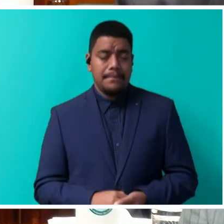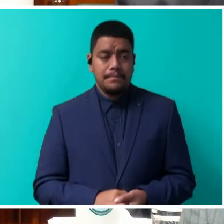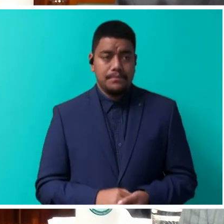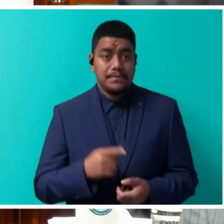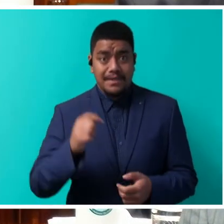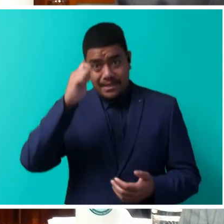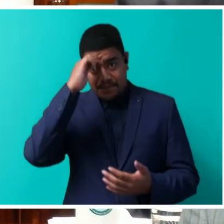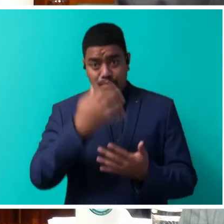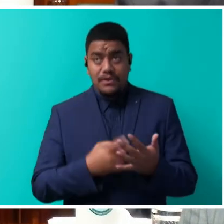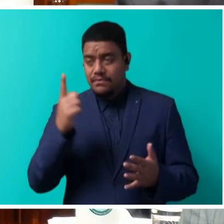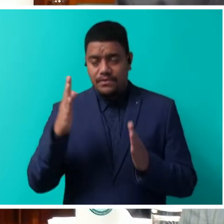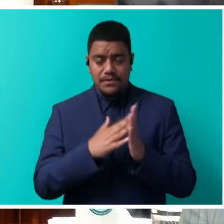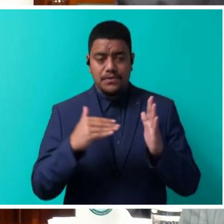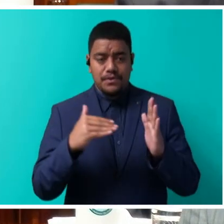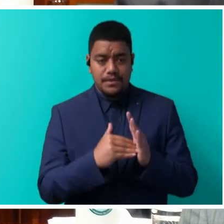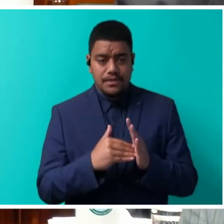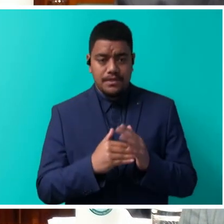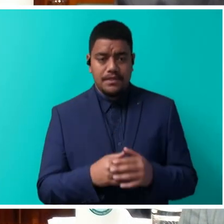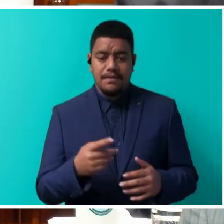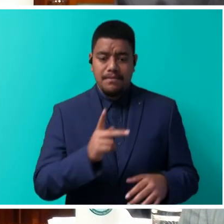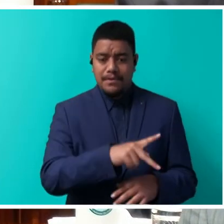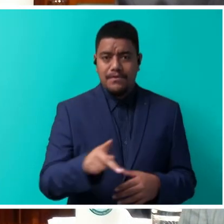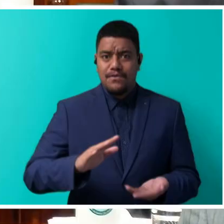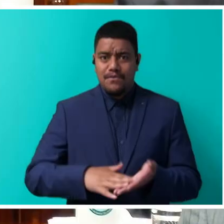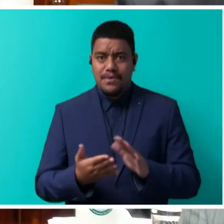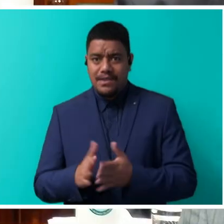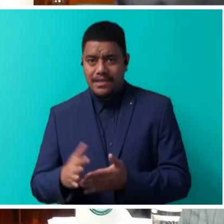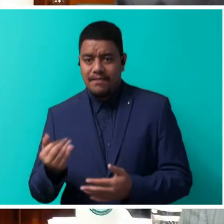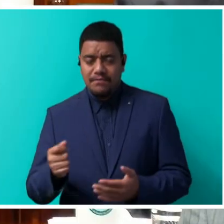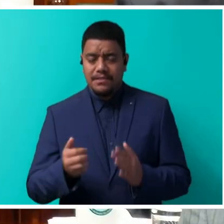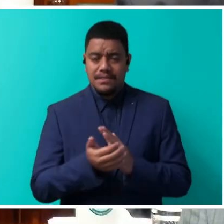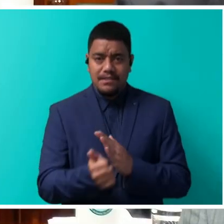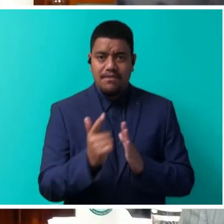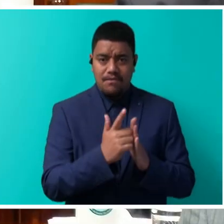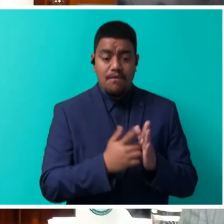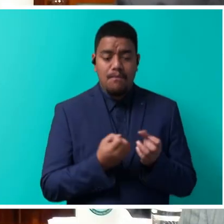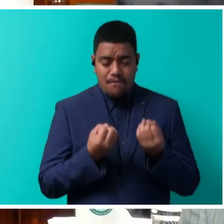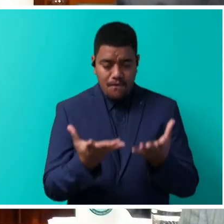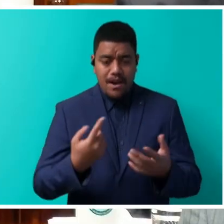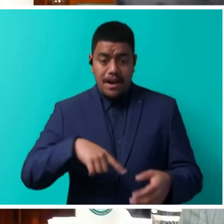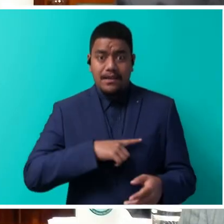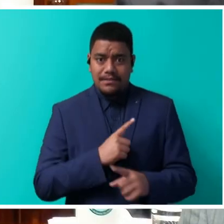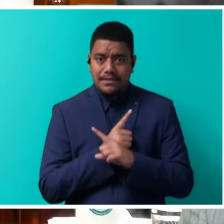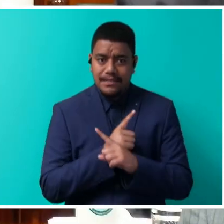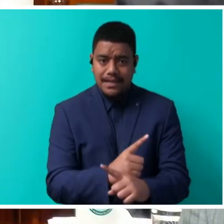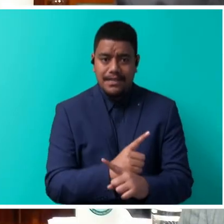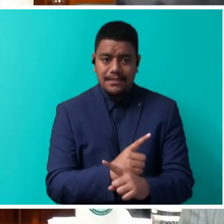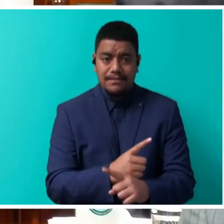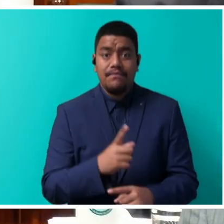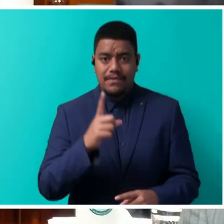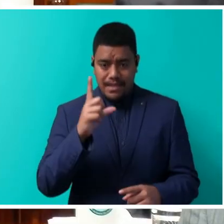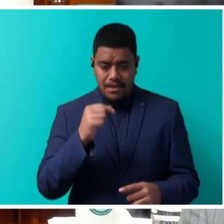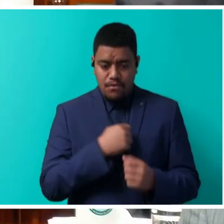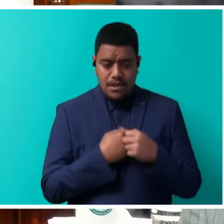Zealand, particularly with Indigenous and Pacific communities, provide us with the invaluable guidance that will tailor our own model